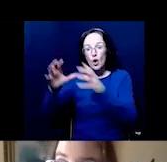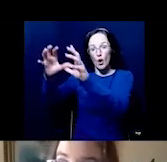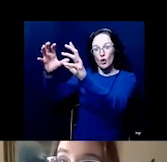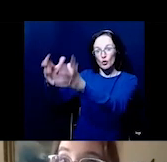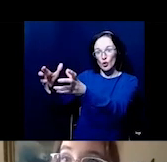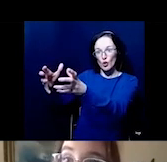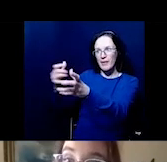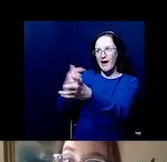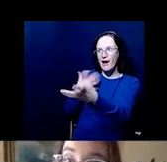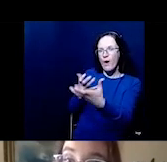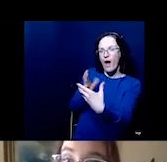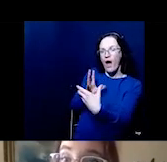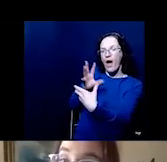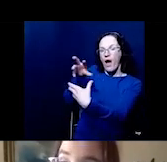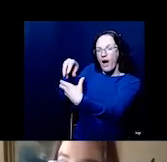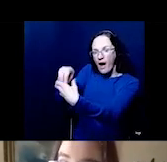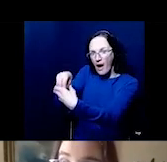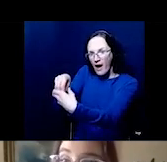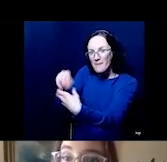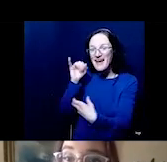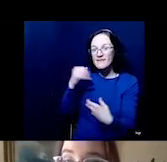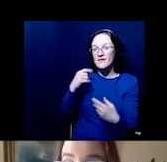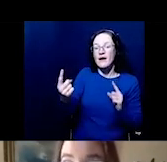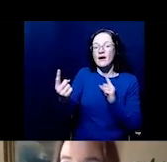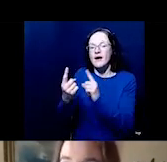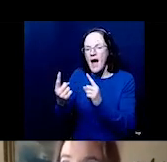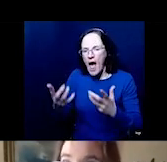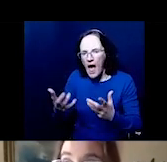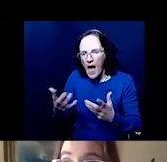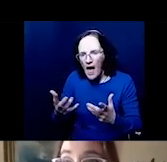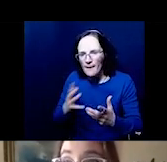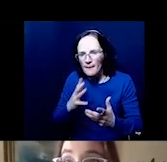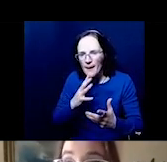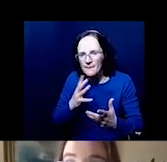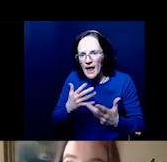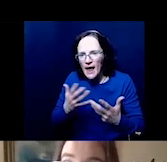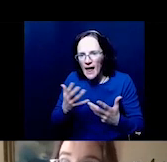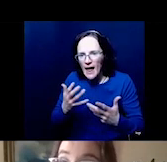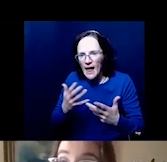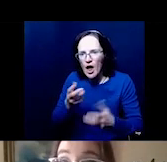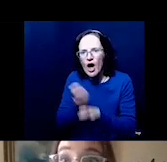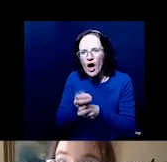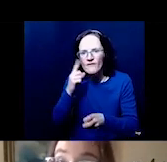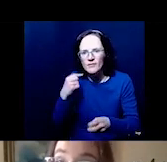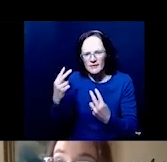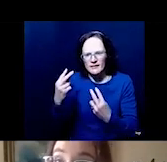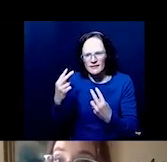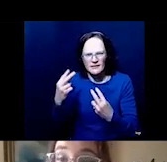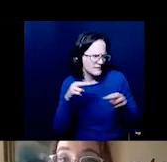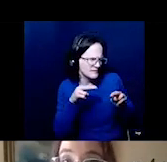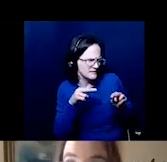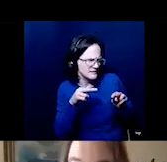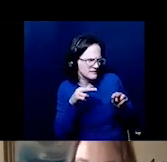understand. So yeah, so have you experienced any of these obstacles, and are there any obstacles that you would like to share?